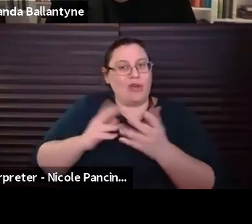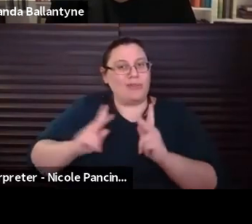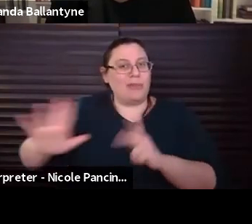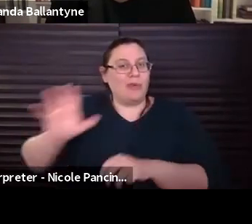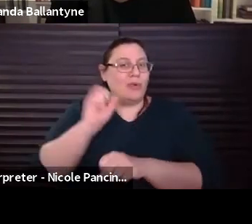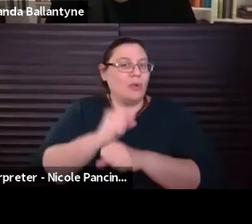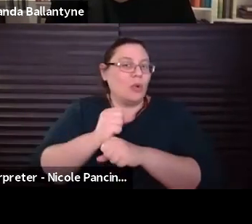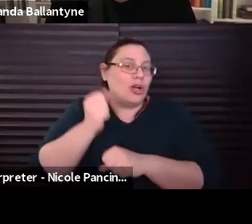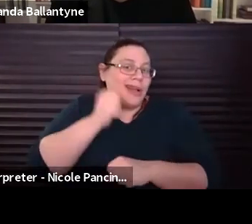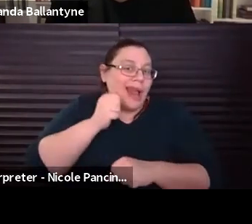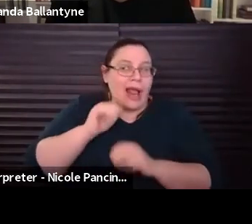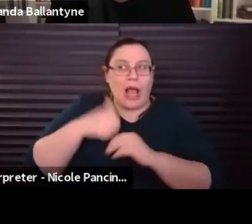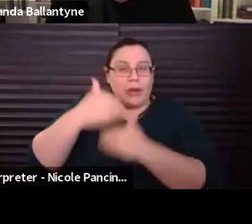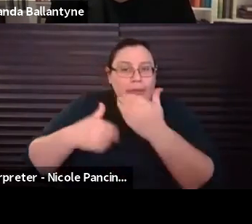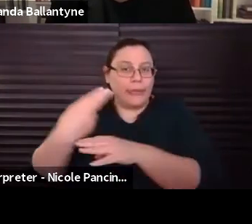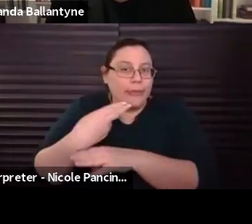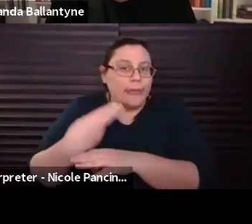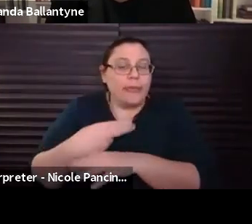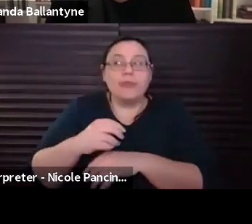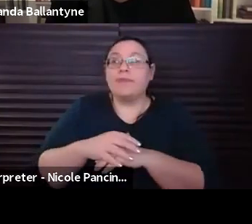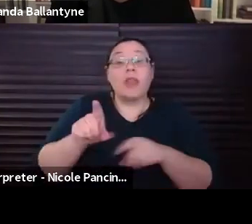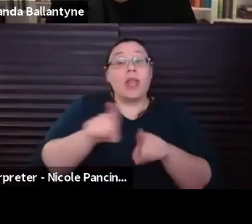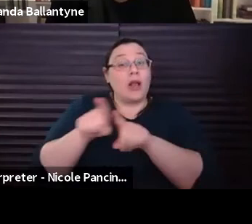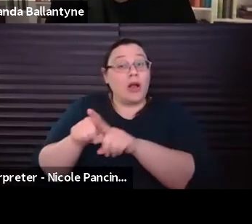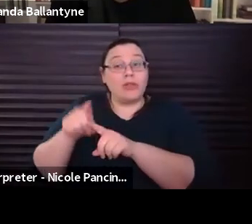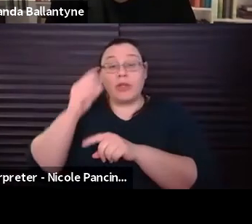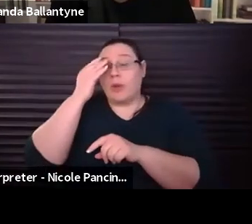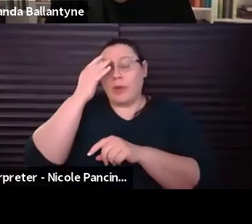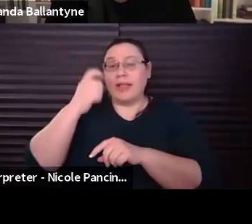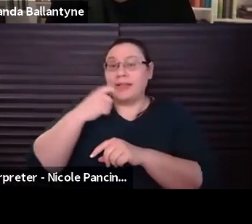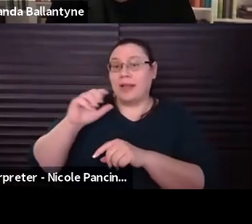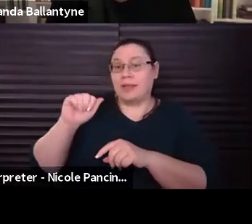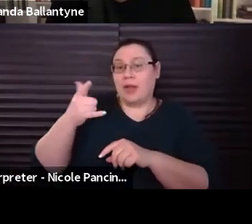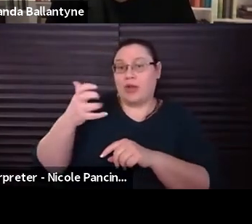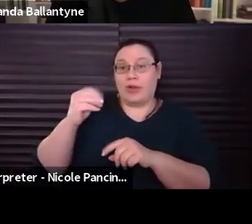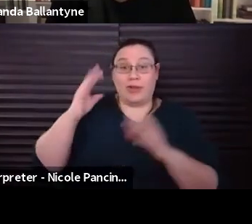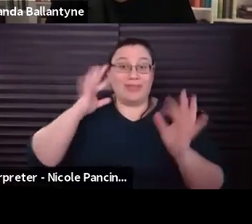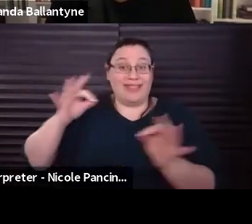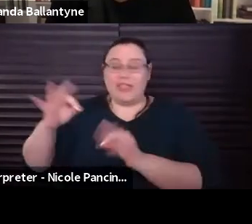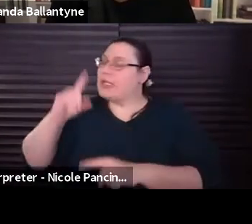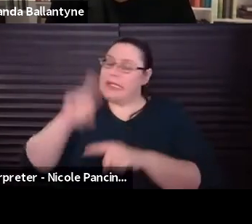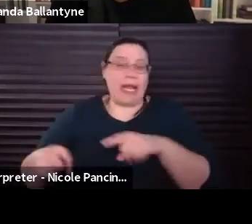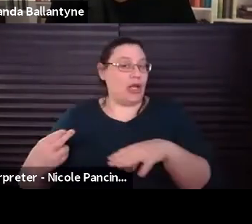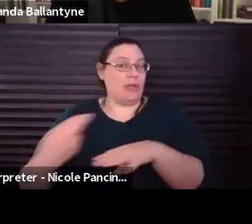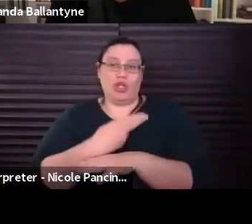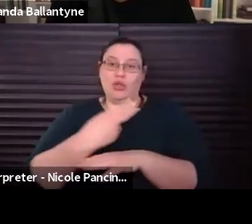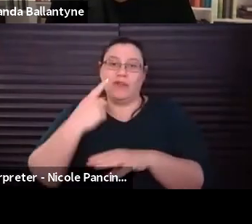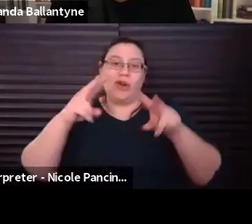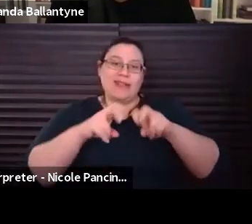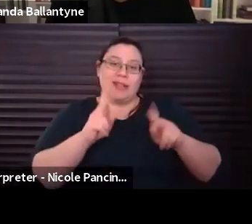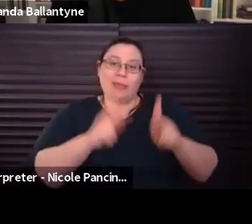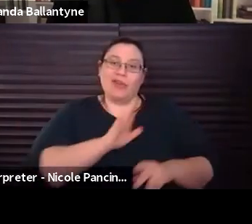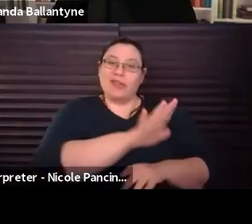workday are being used. It also says that algorithmic decision-making cannot be used in performance assessment,